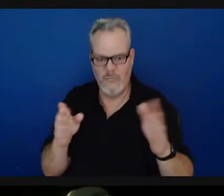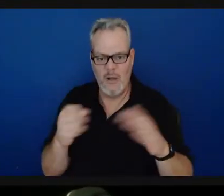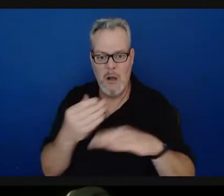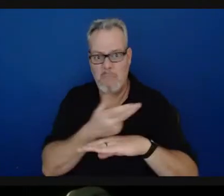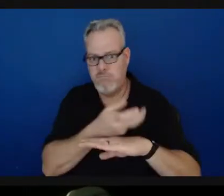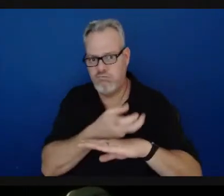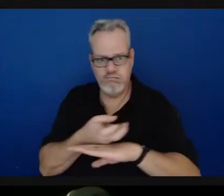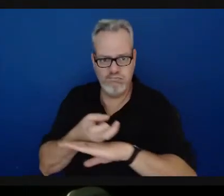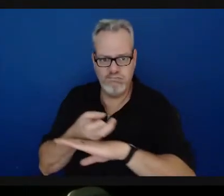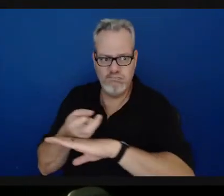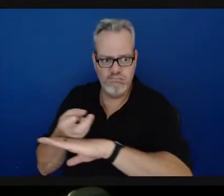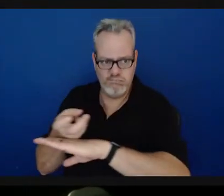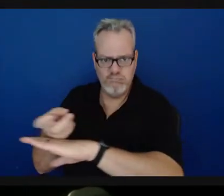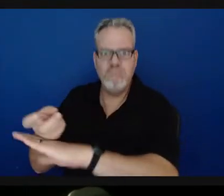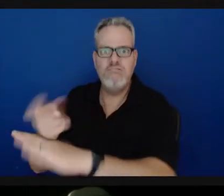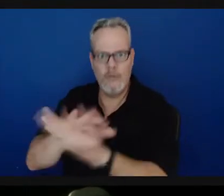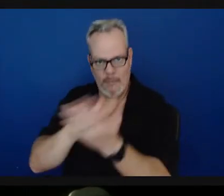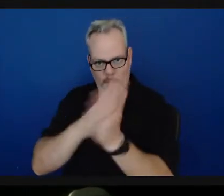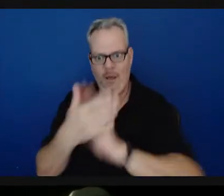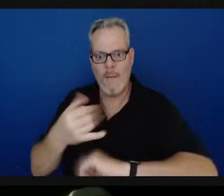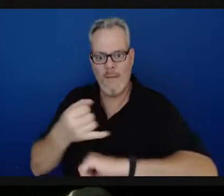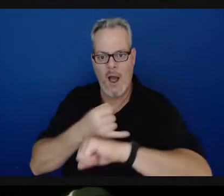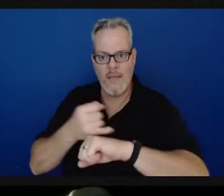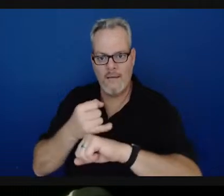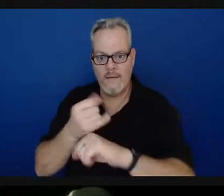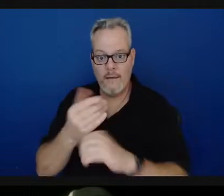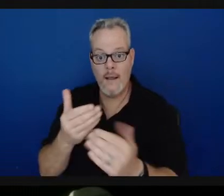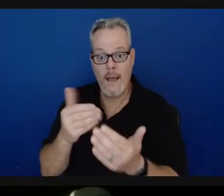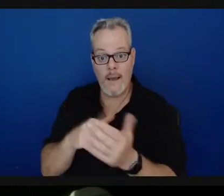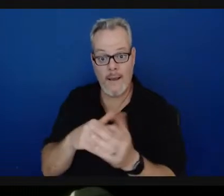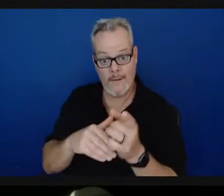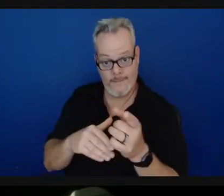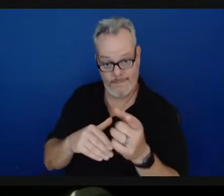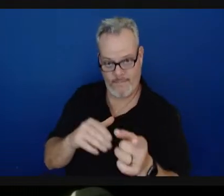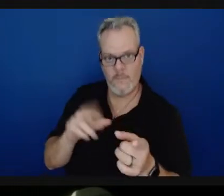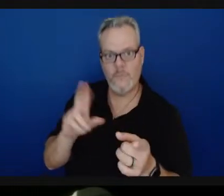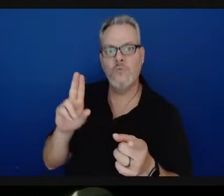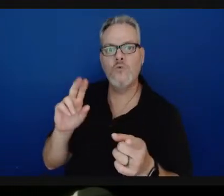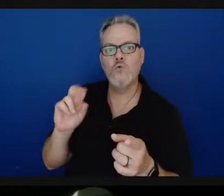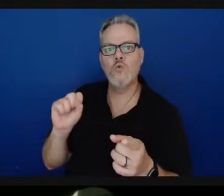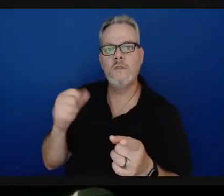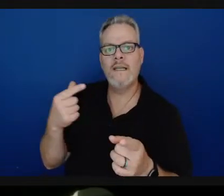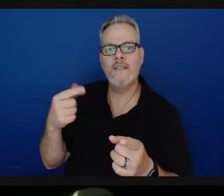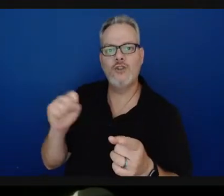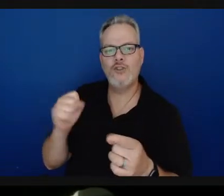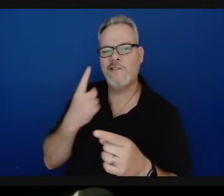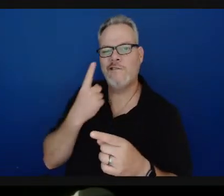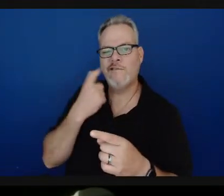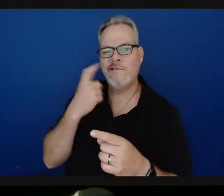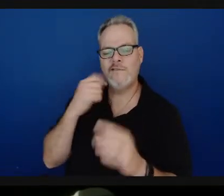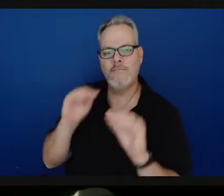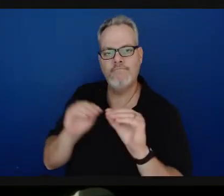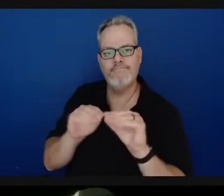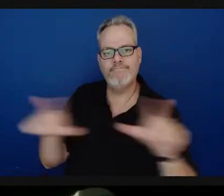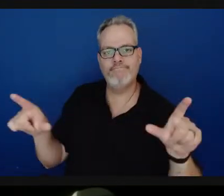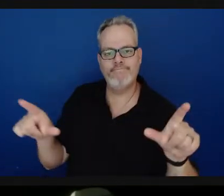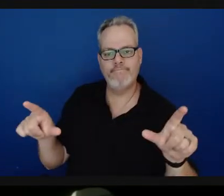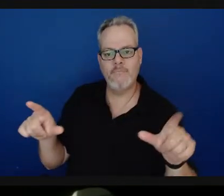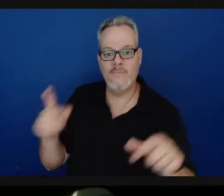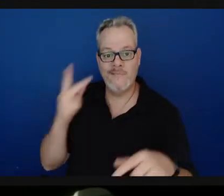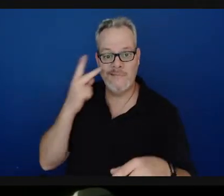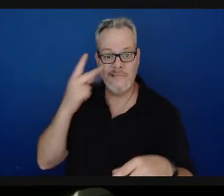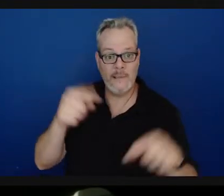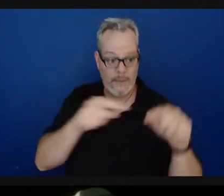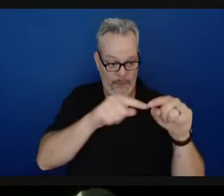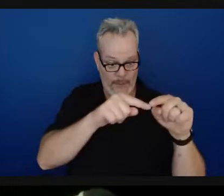island. Here you go, Dane. Here's a zoom-in view that USGS released. There's flow moving across the screen